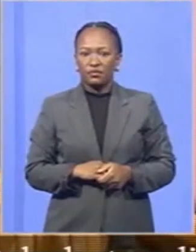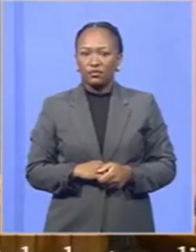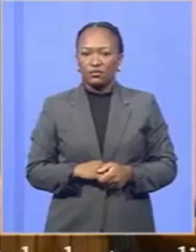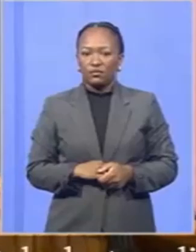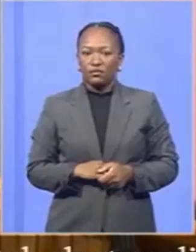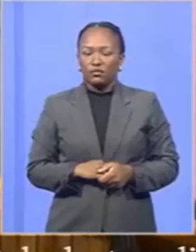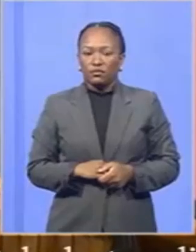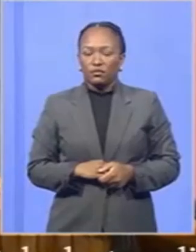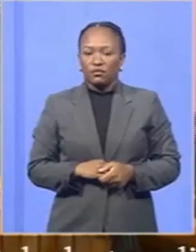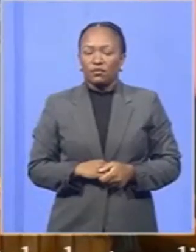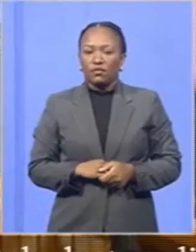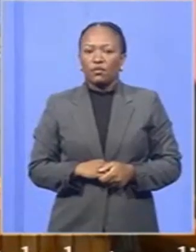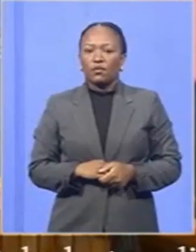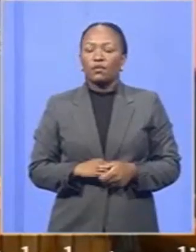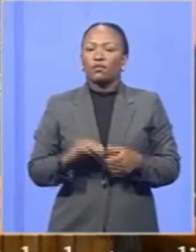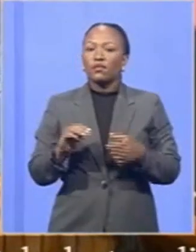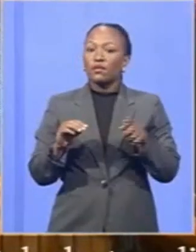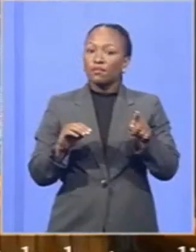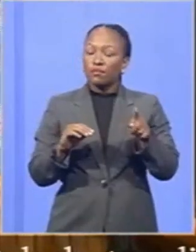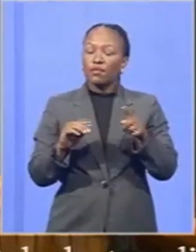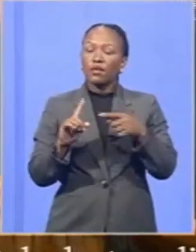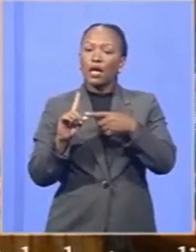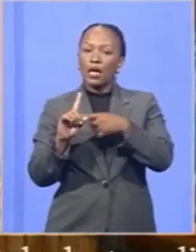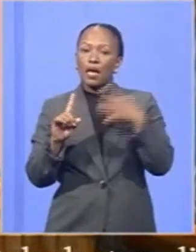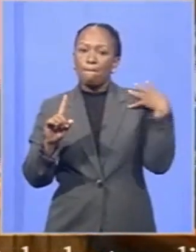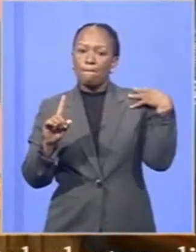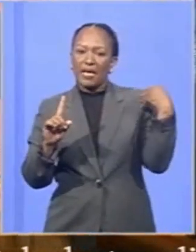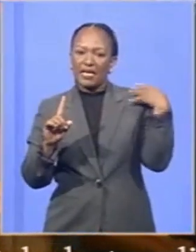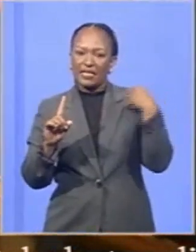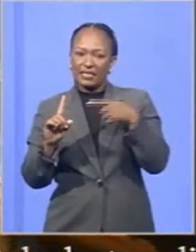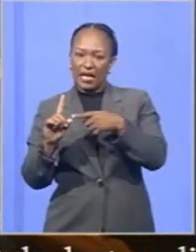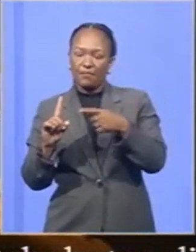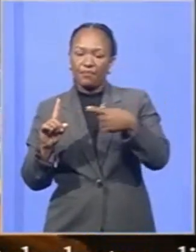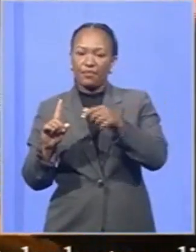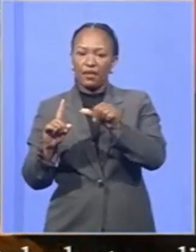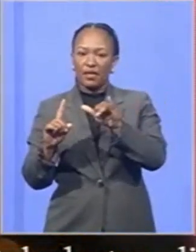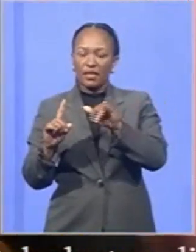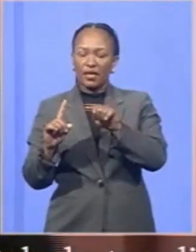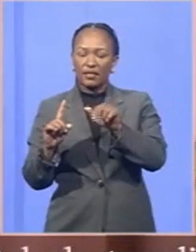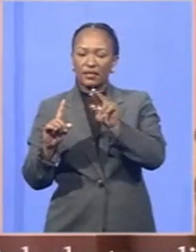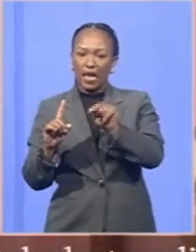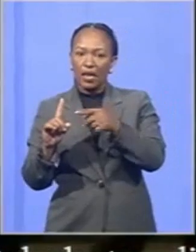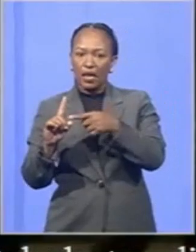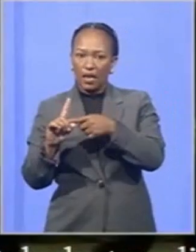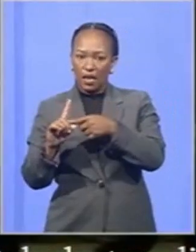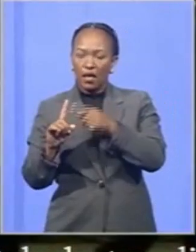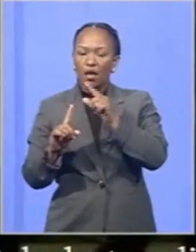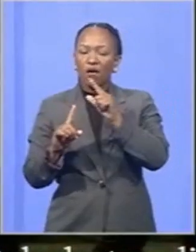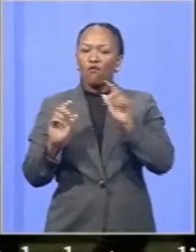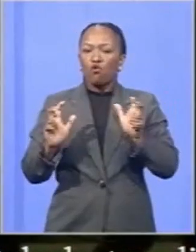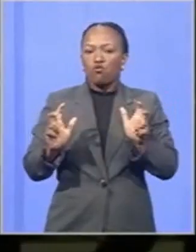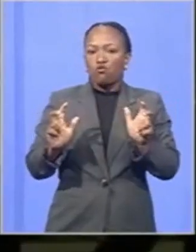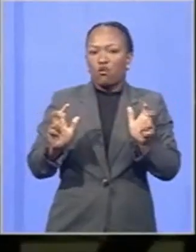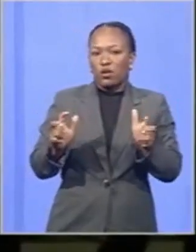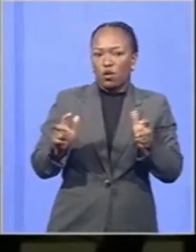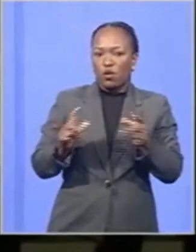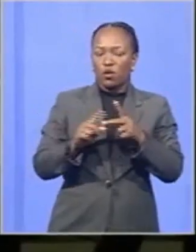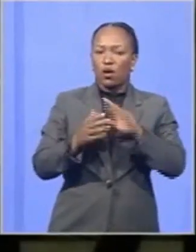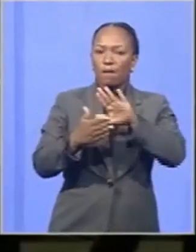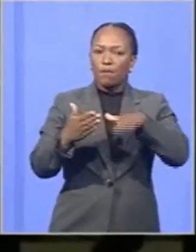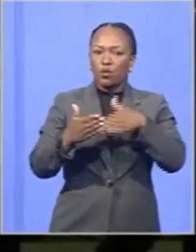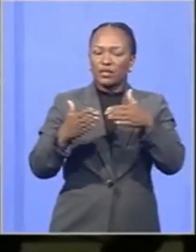Letona la dipapadi bonono le setso Jayton Mackenzie le ipileditse ho diteishene tsa radio le lekala la kgatiso ya mmino